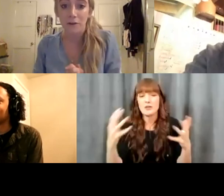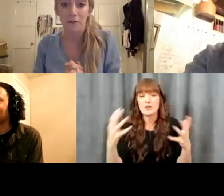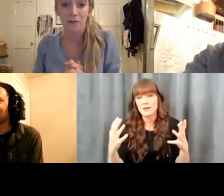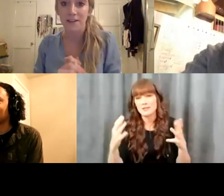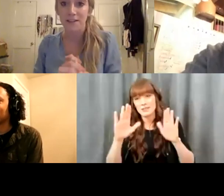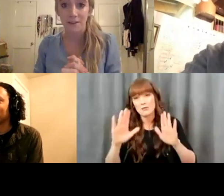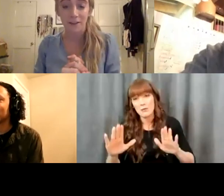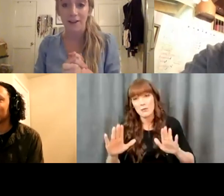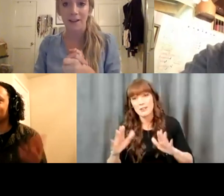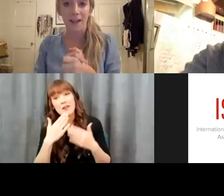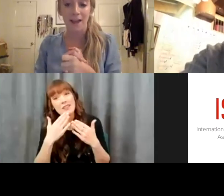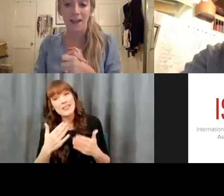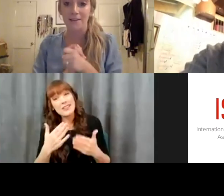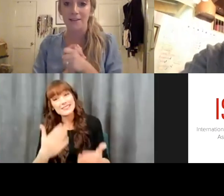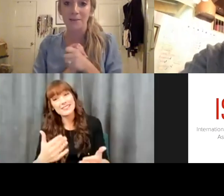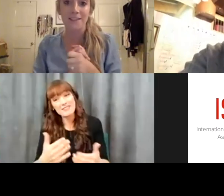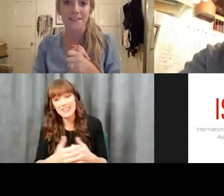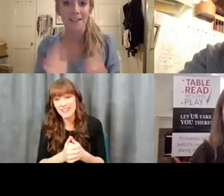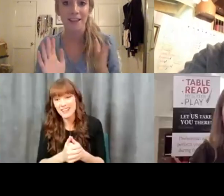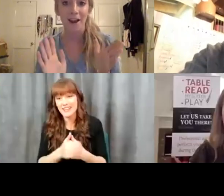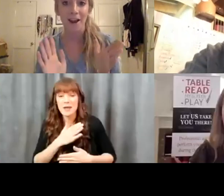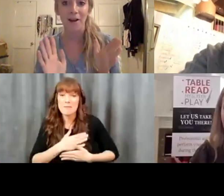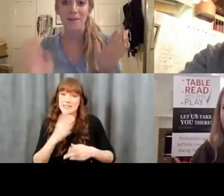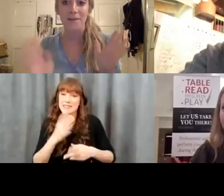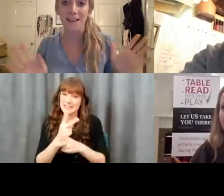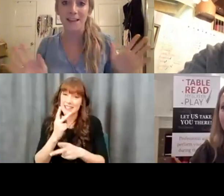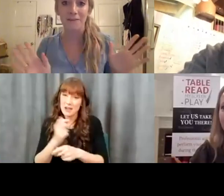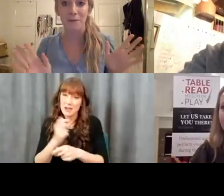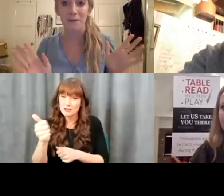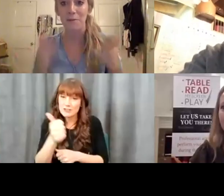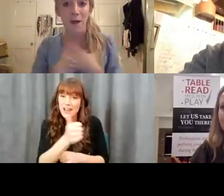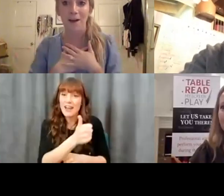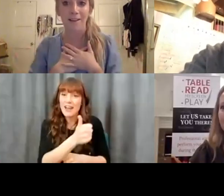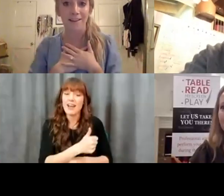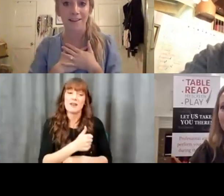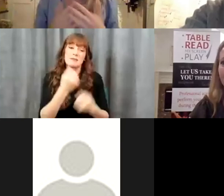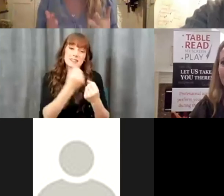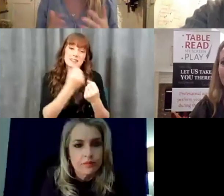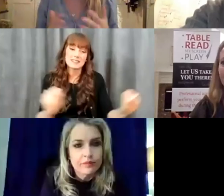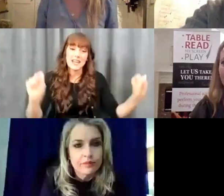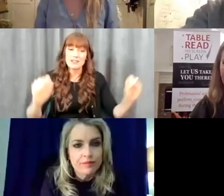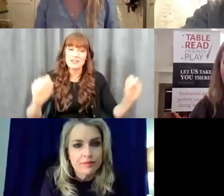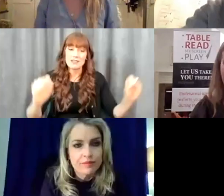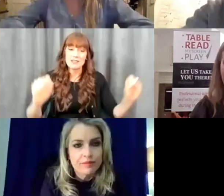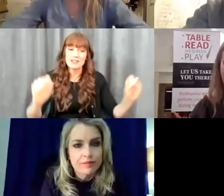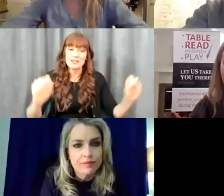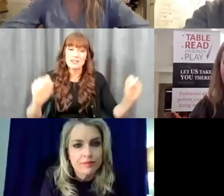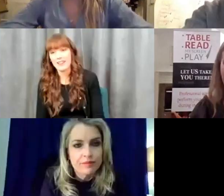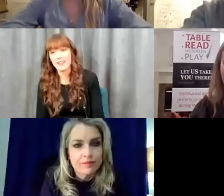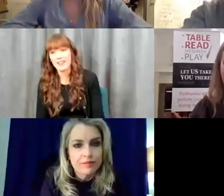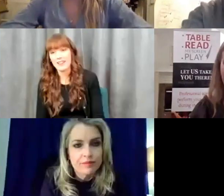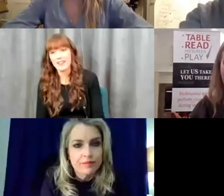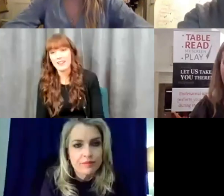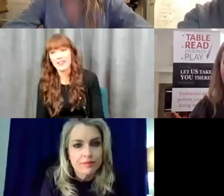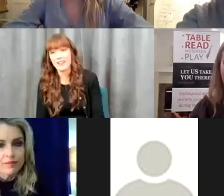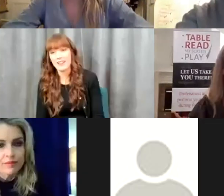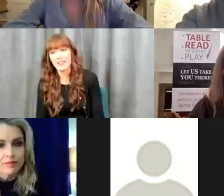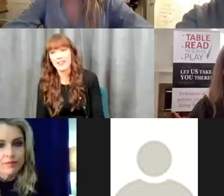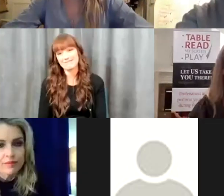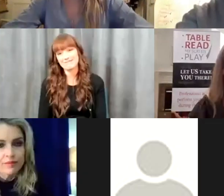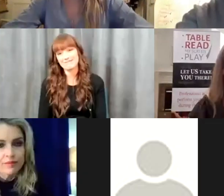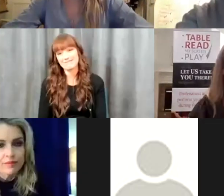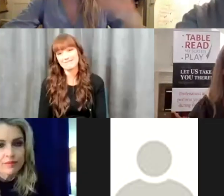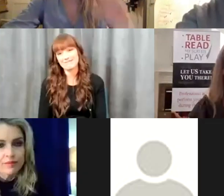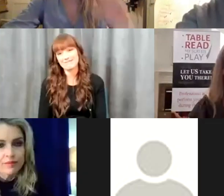Have a wonderful Thanksgiving, and please take care and be safe and be well, and thank you. Thanks,